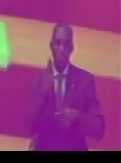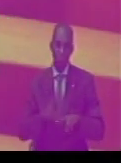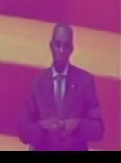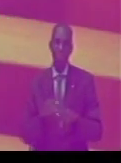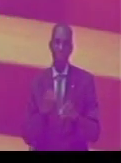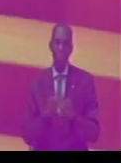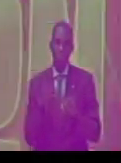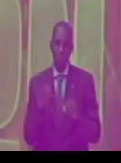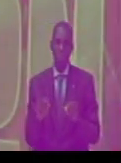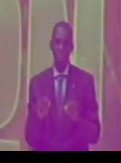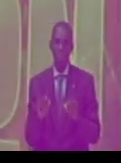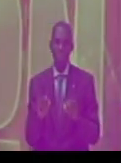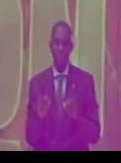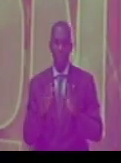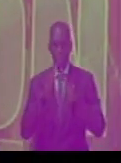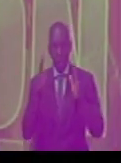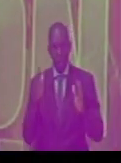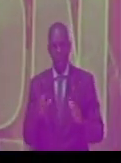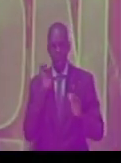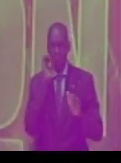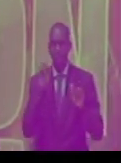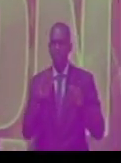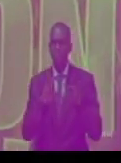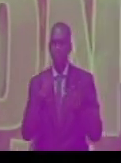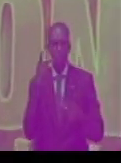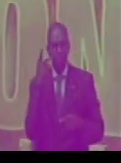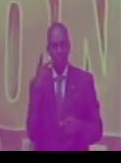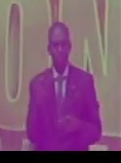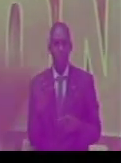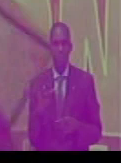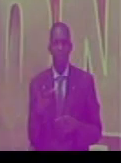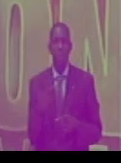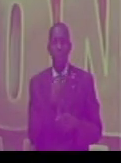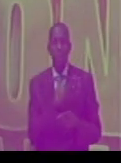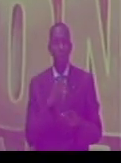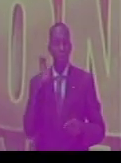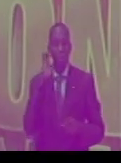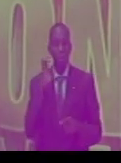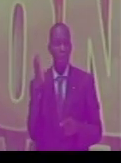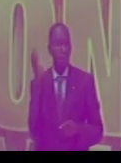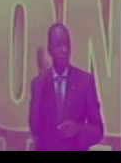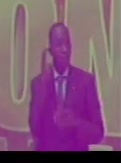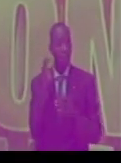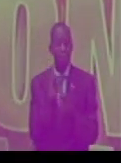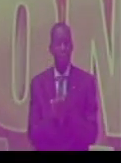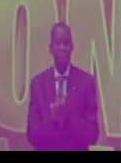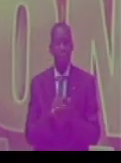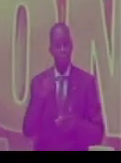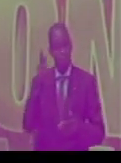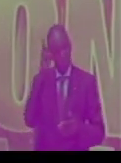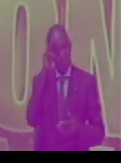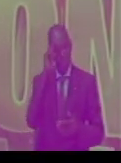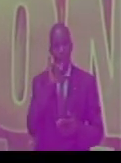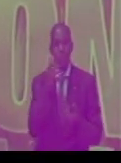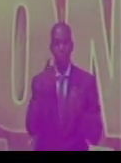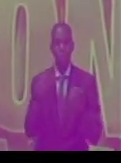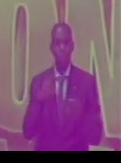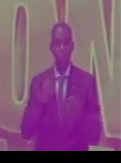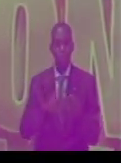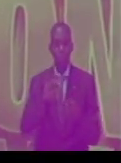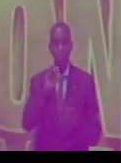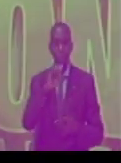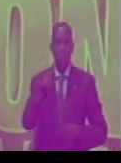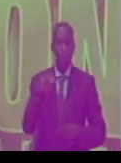to my house i don't start down inside i couldn't be able to see outside i went i discovered that gs is coming